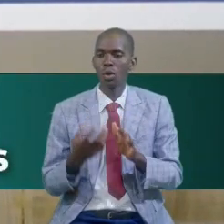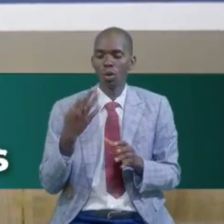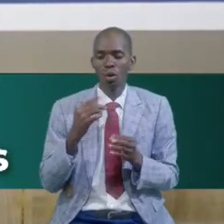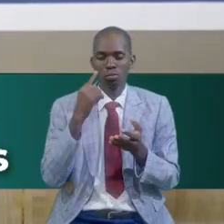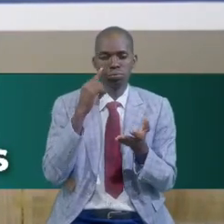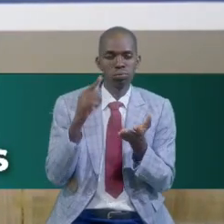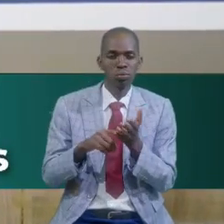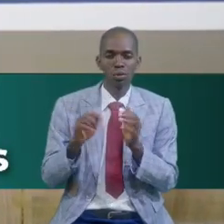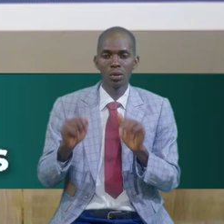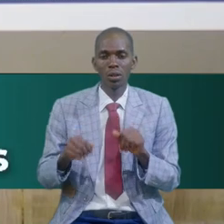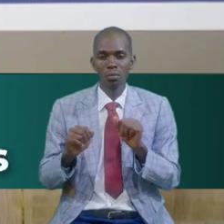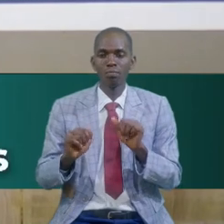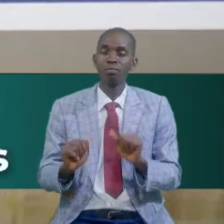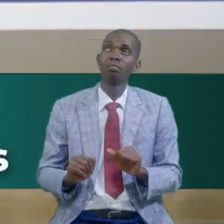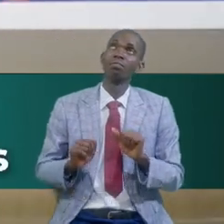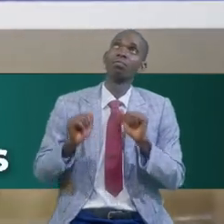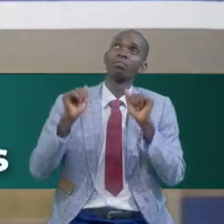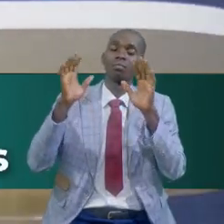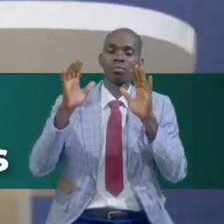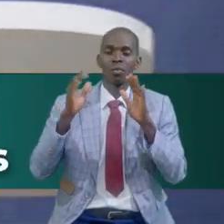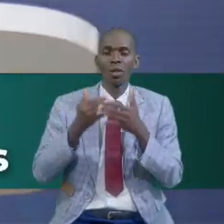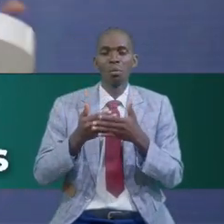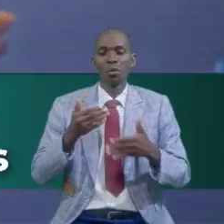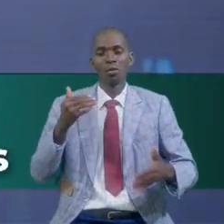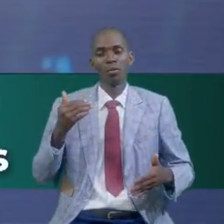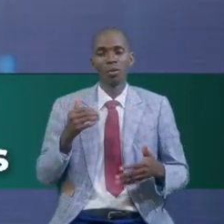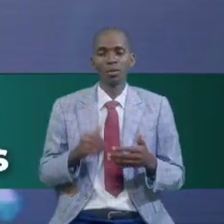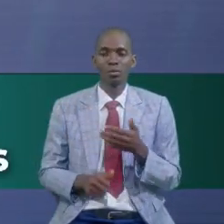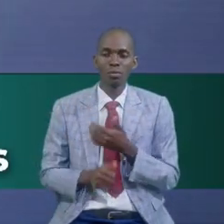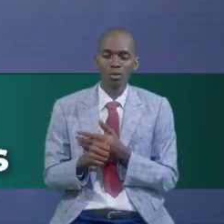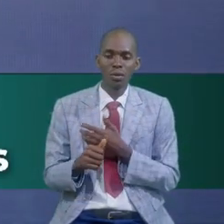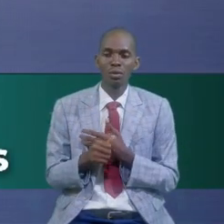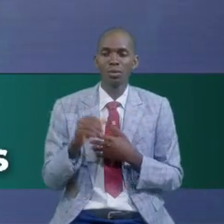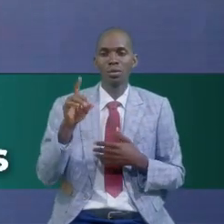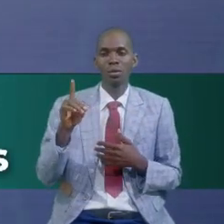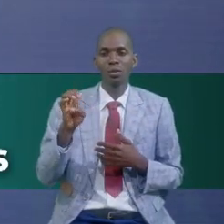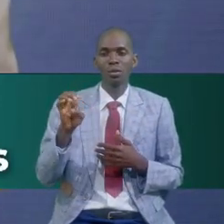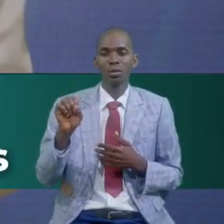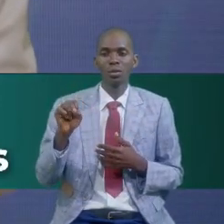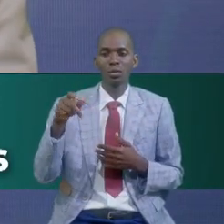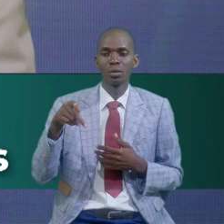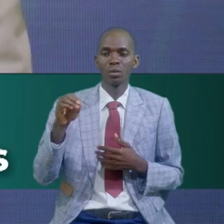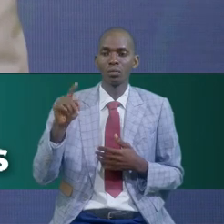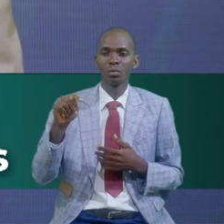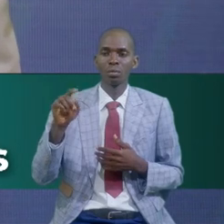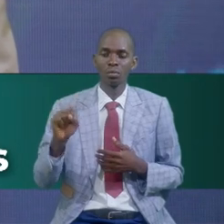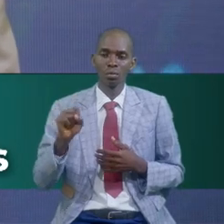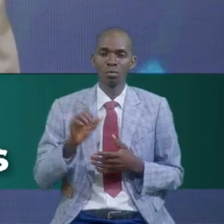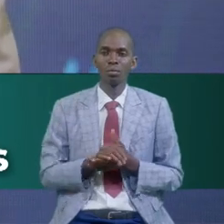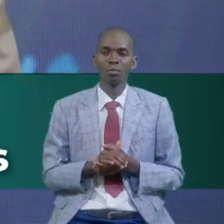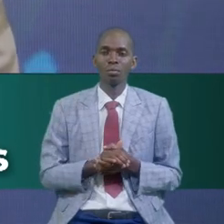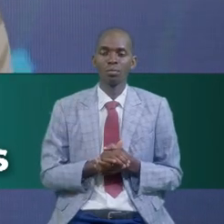notable dedication before notorious despots.